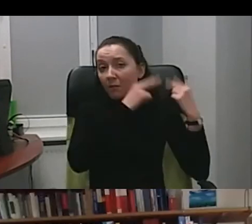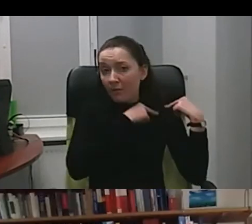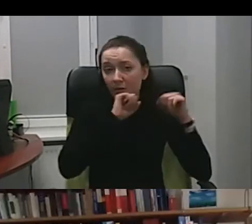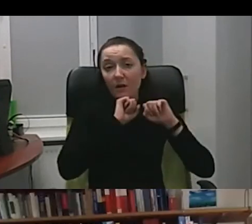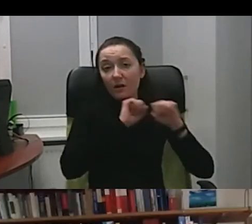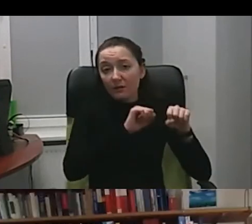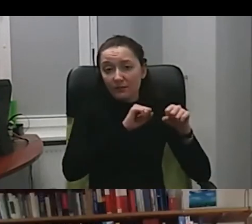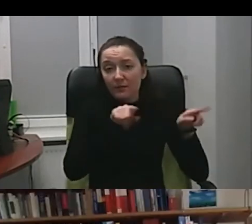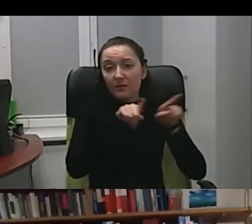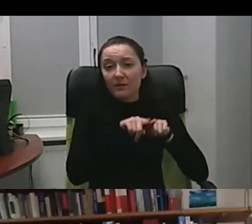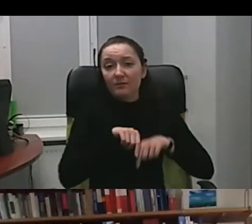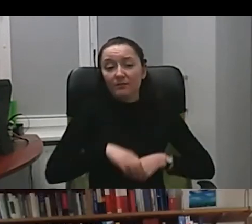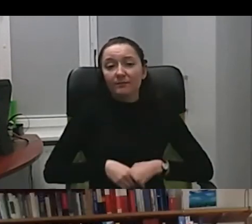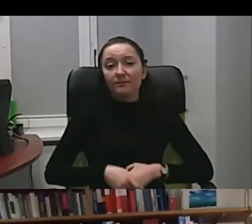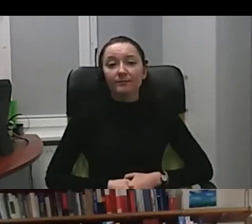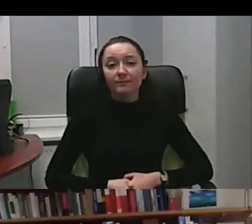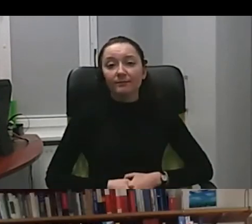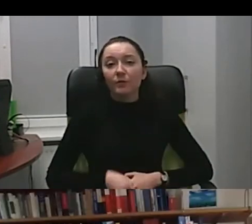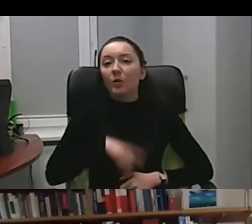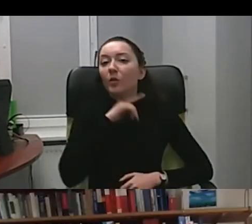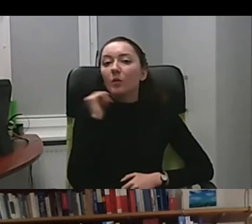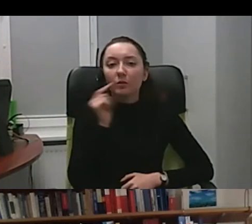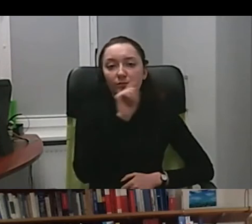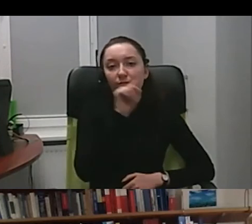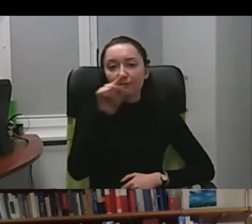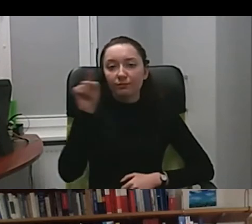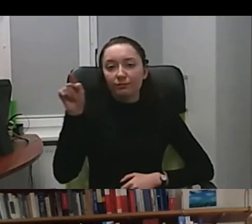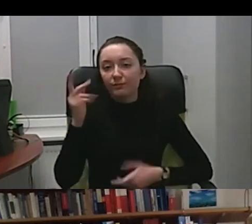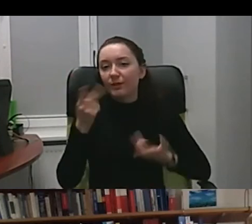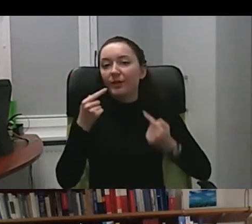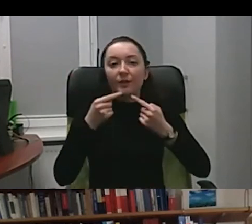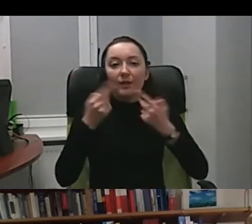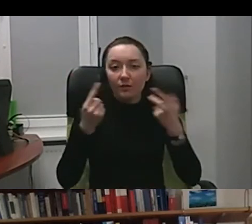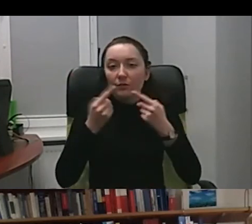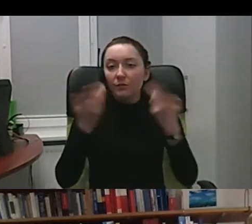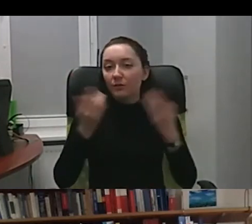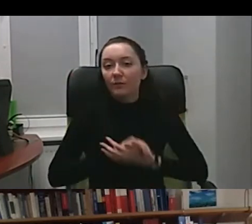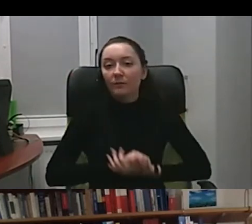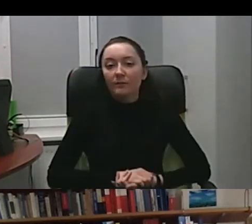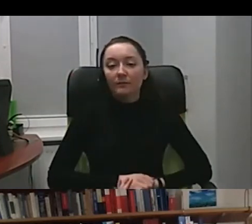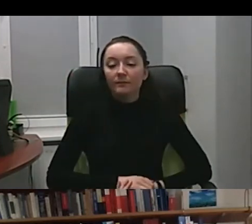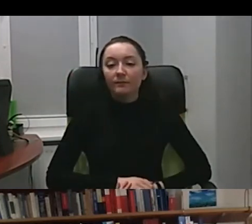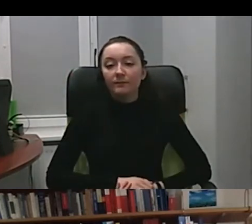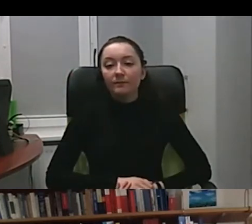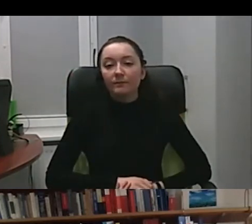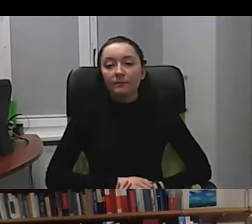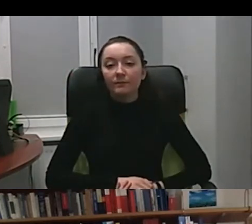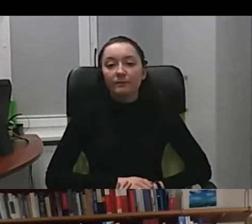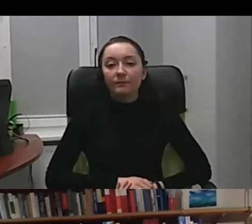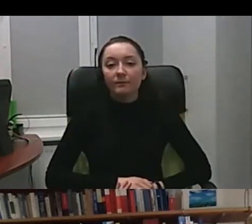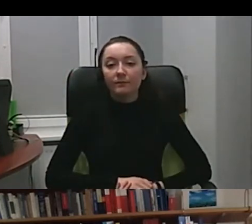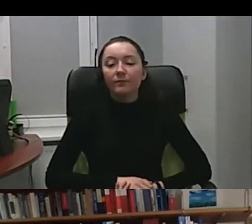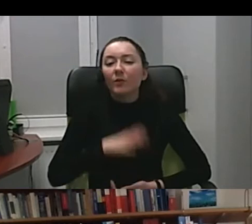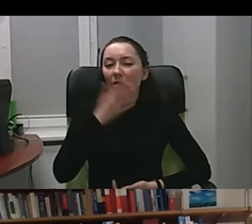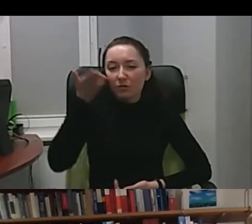challenged by I mean, the French Médecins Sans Frontières launched it at the time, but it's really